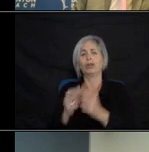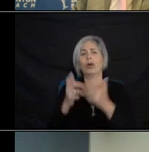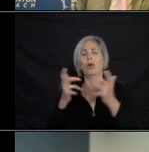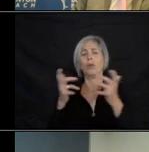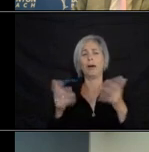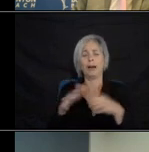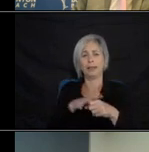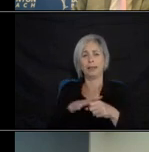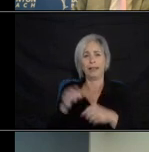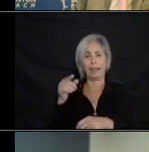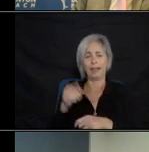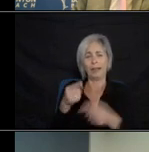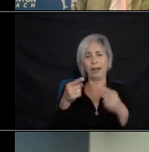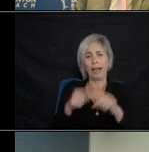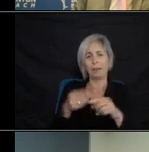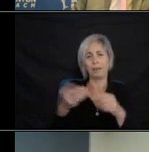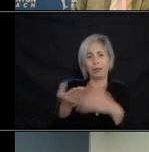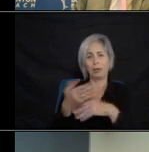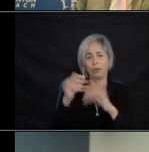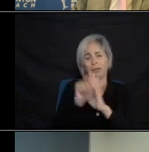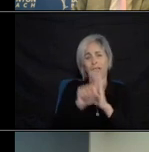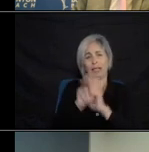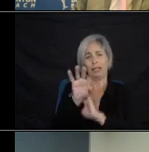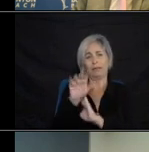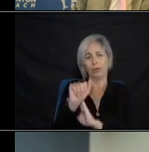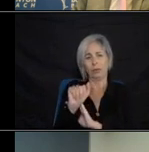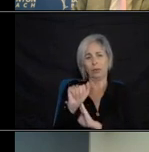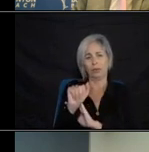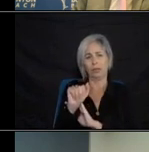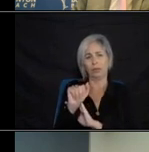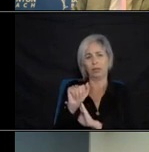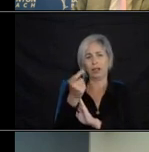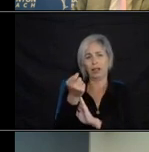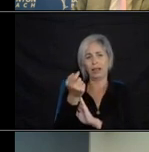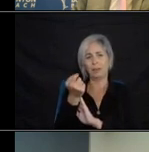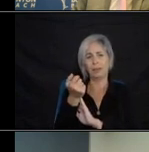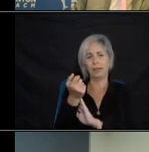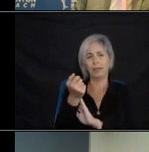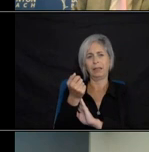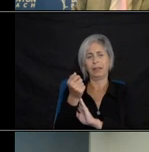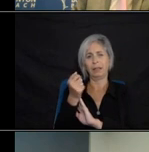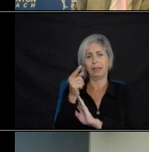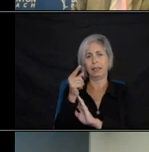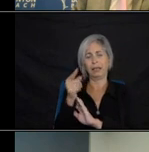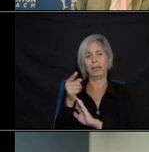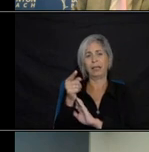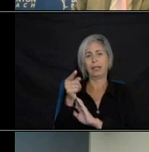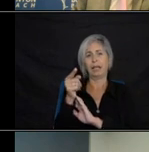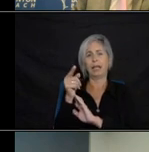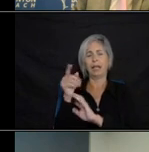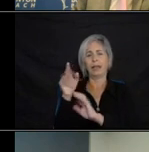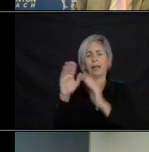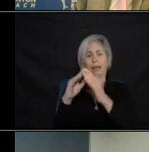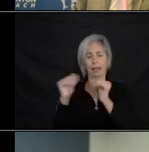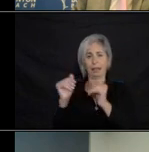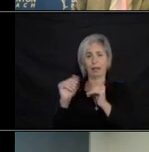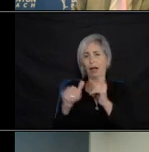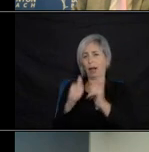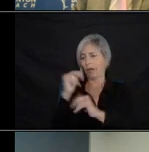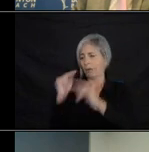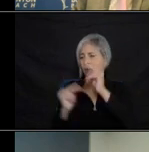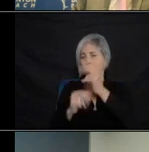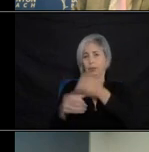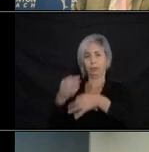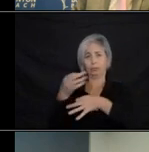clearing happening throughout the state of Florida that eventually there will be very little land left for wildlife due to housing developments and other buildings replacing